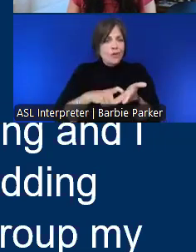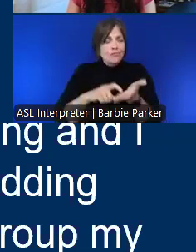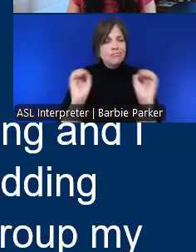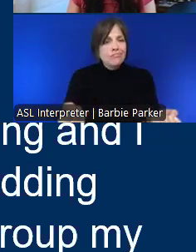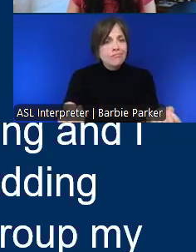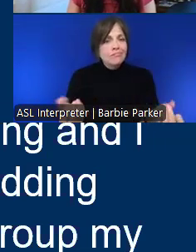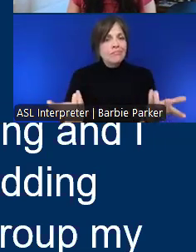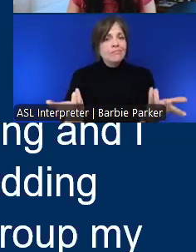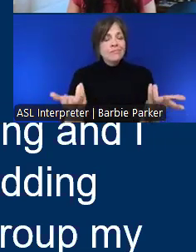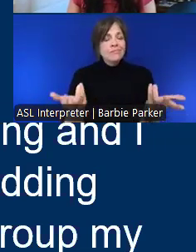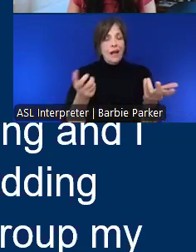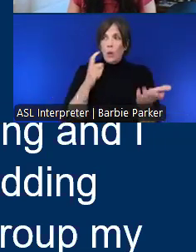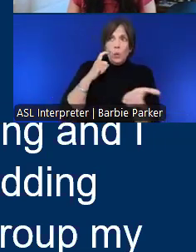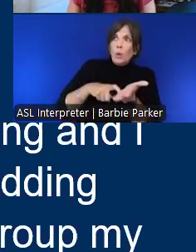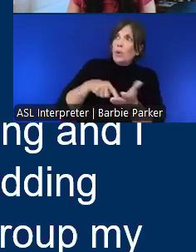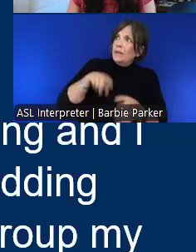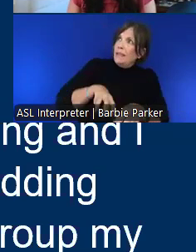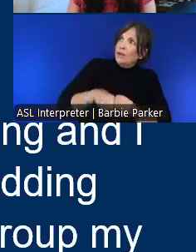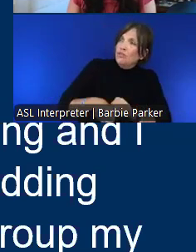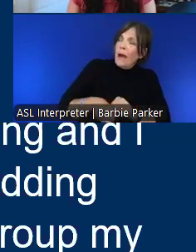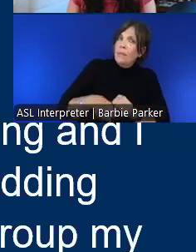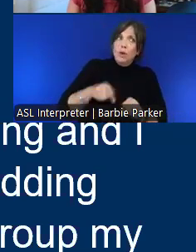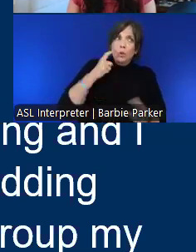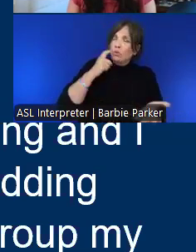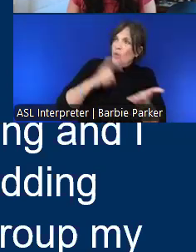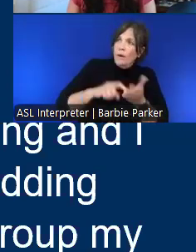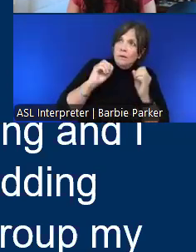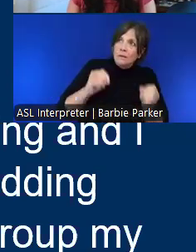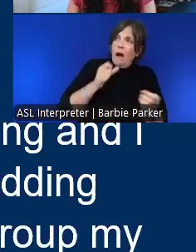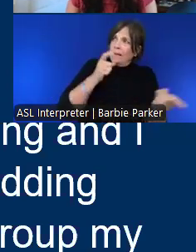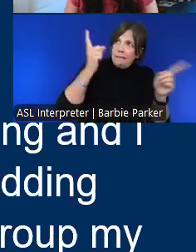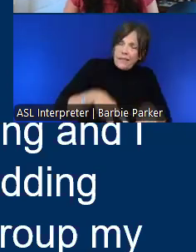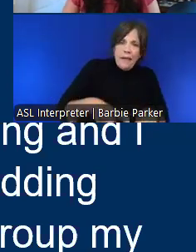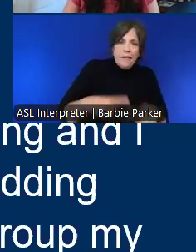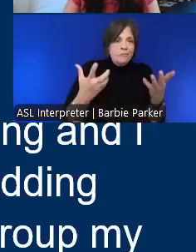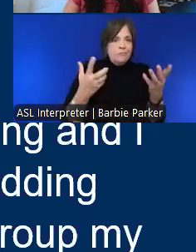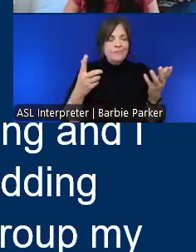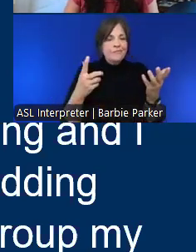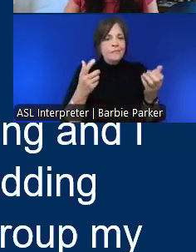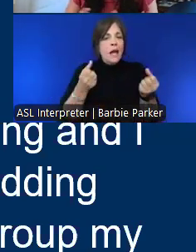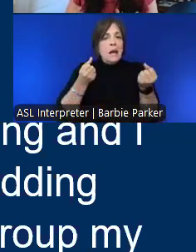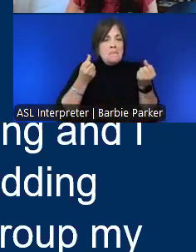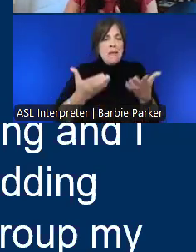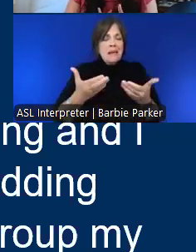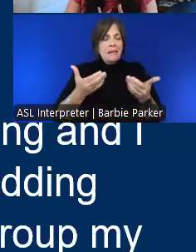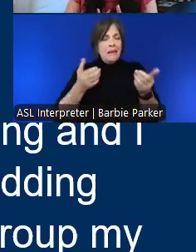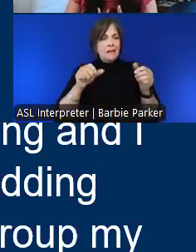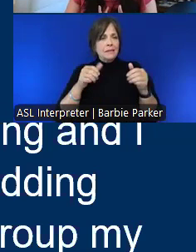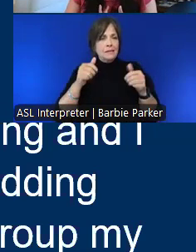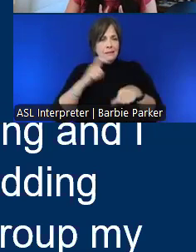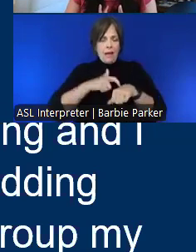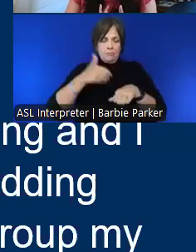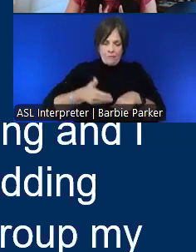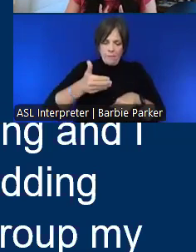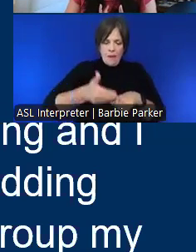was a rape or if it was consensual. And there were many touch points along the way. I could